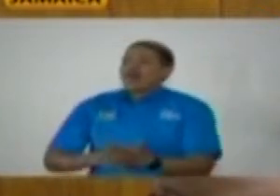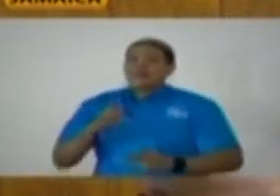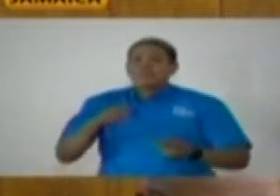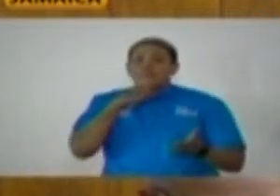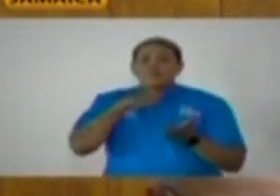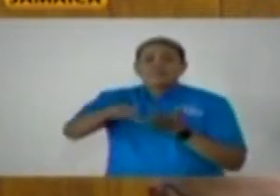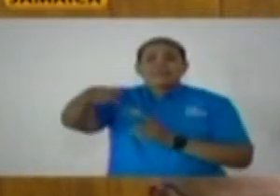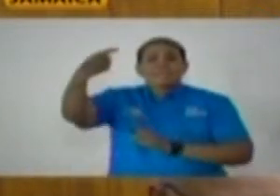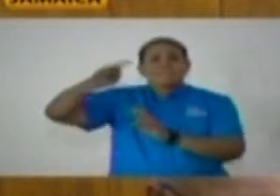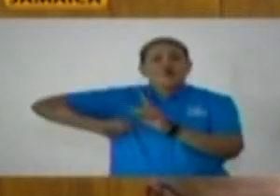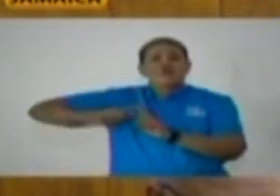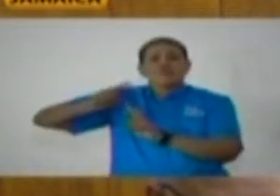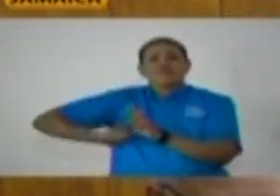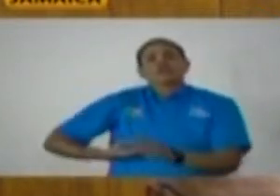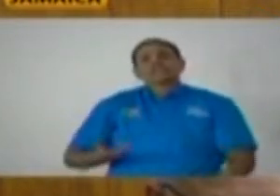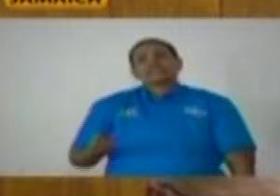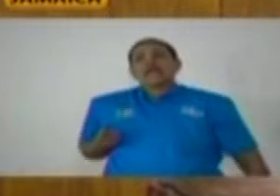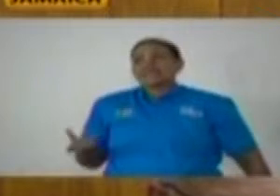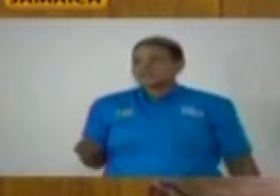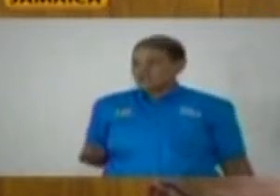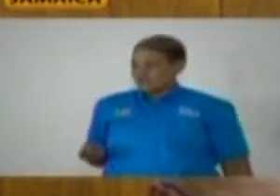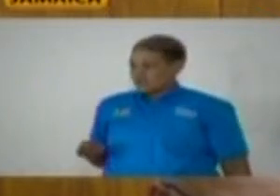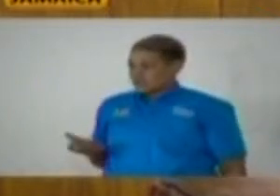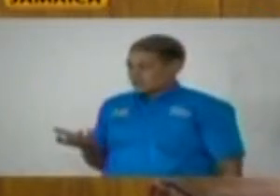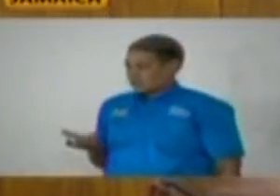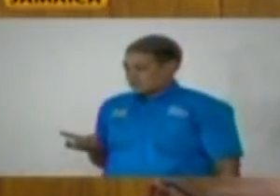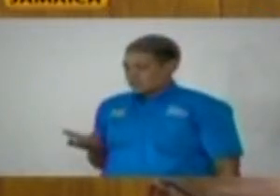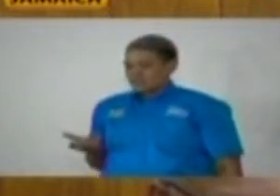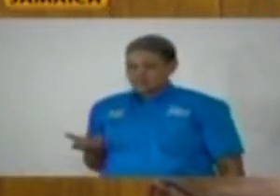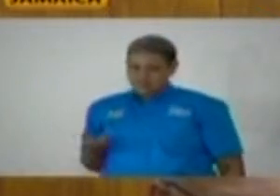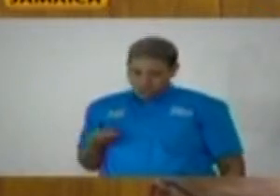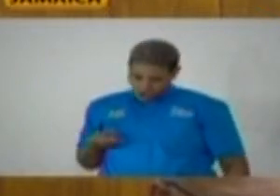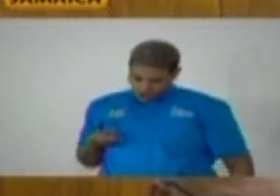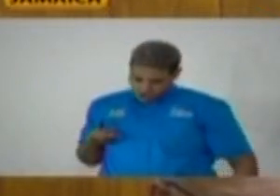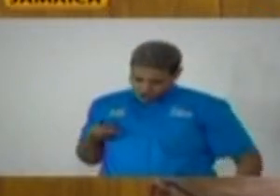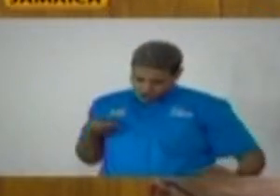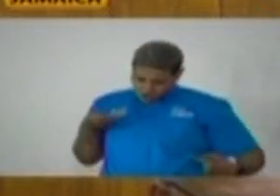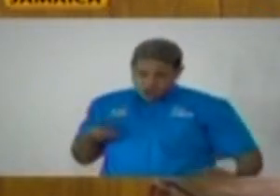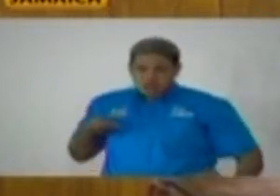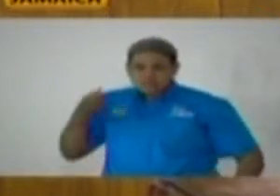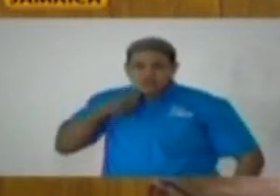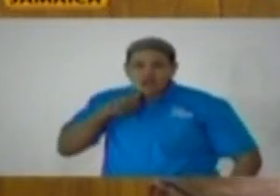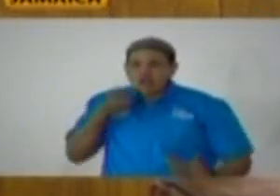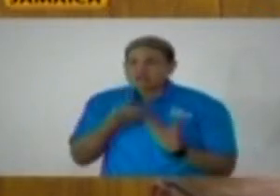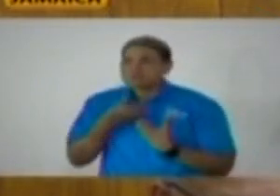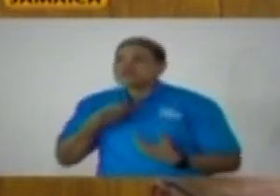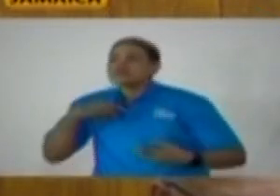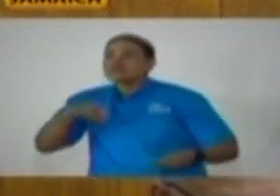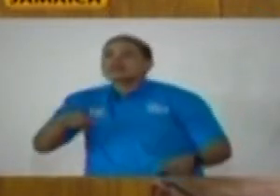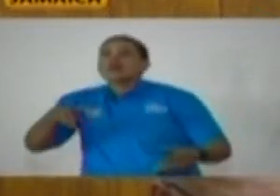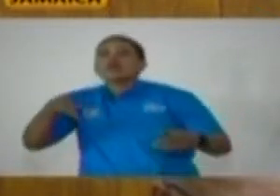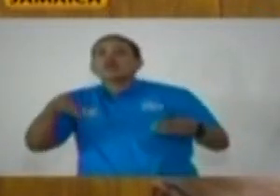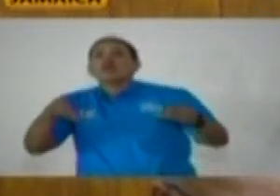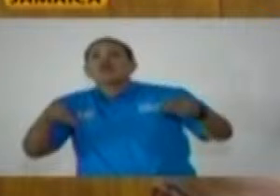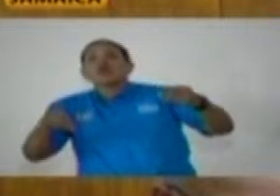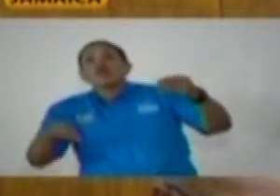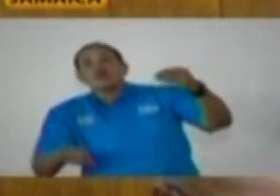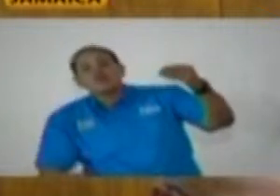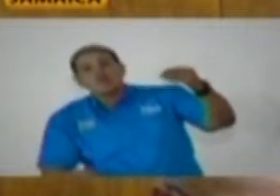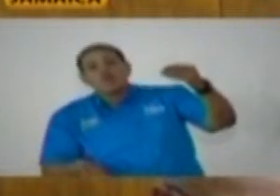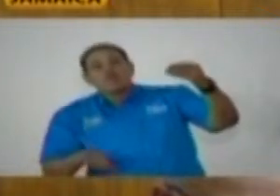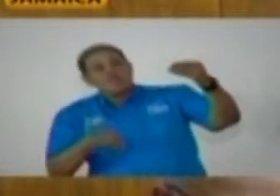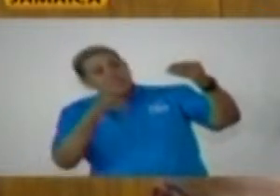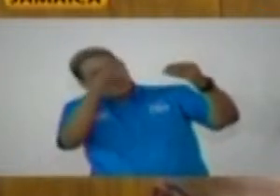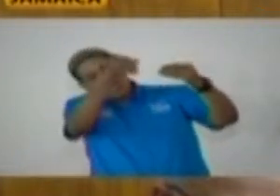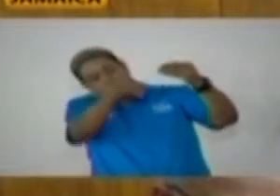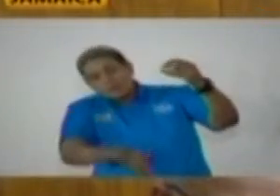on a monthly basis, who are struggling on a day-to-day basis to meet their expenses. Madam